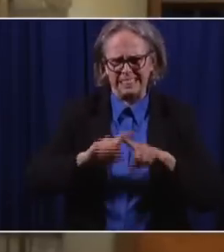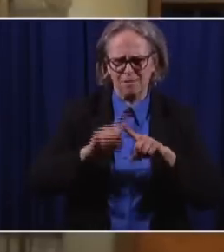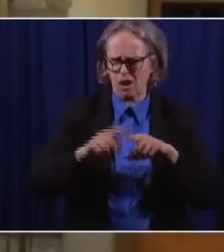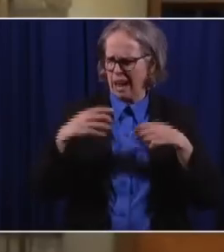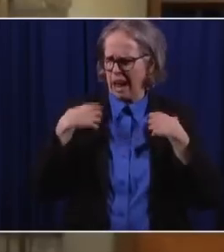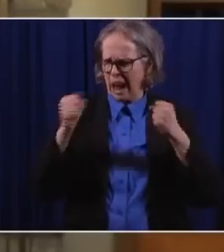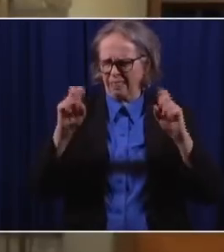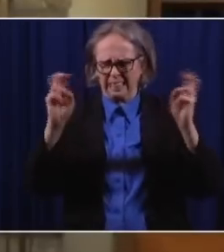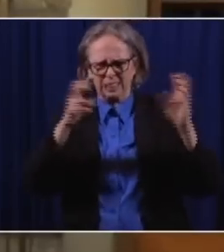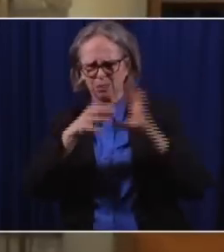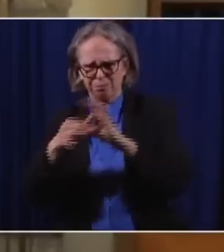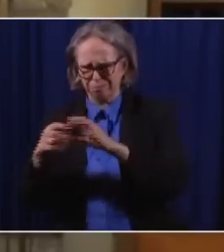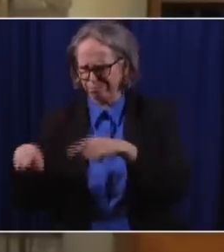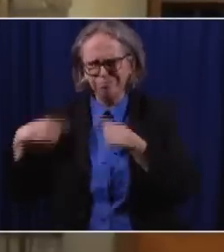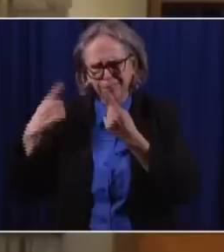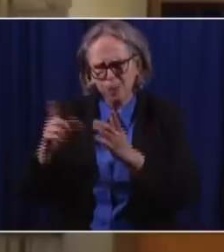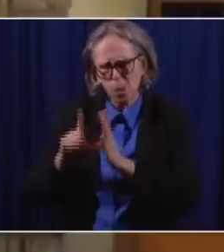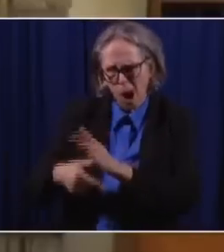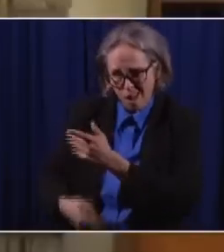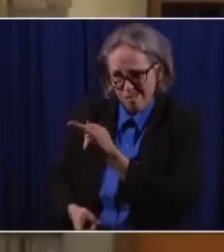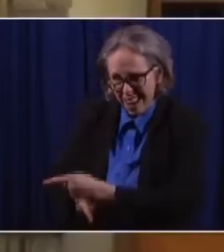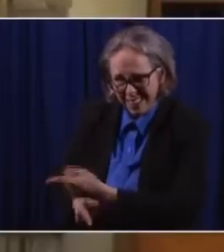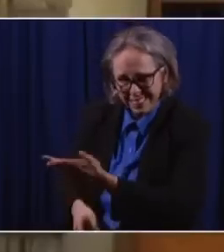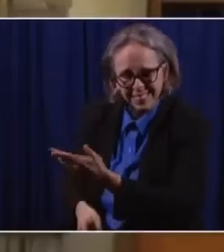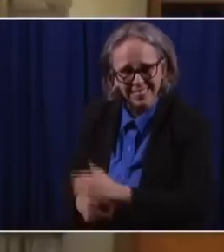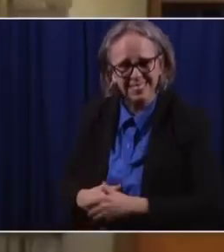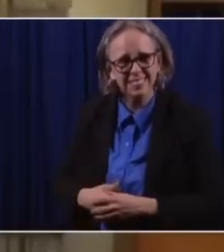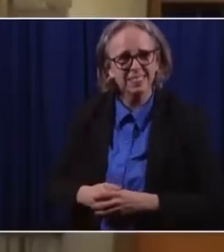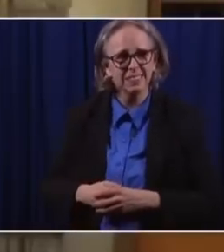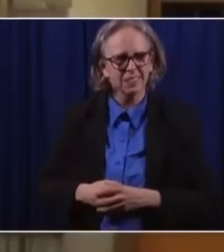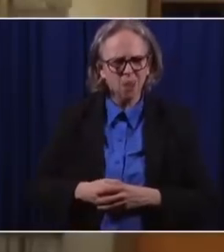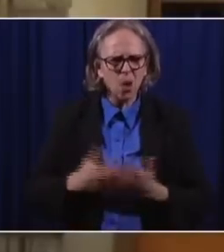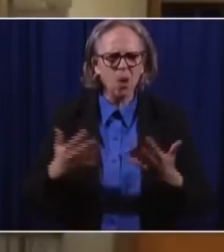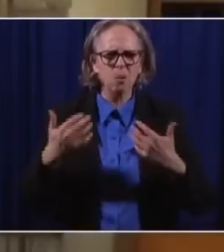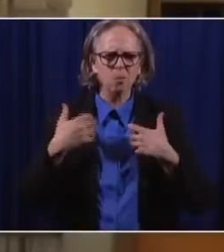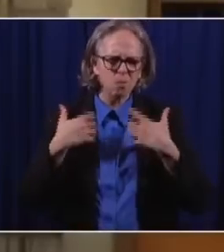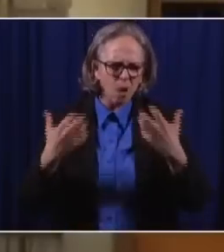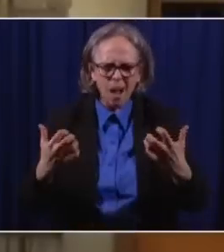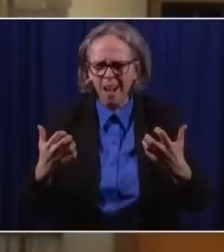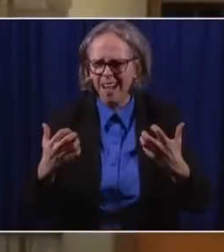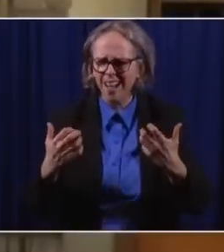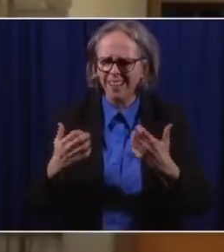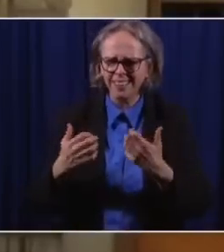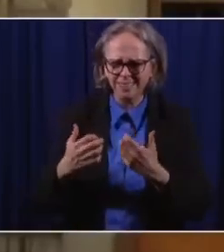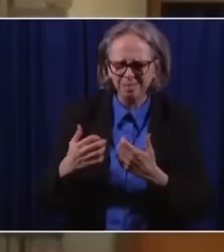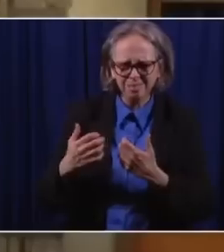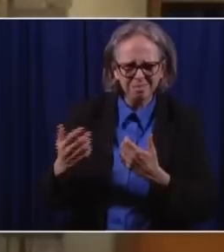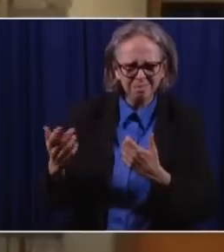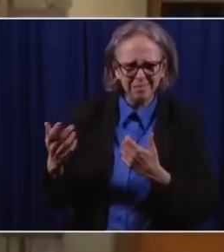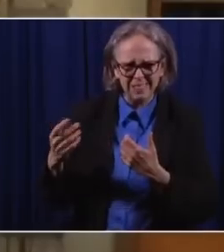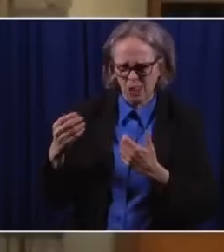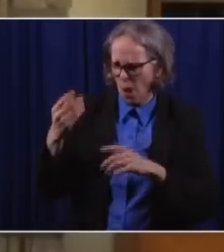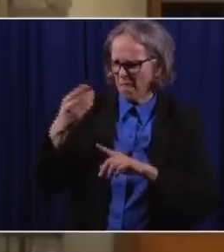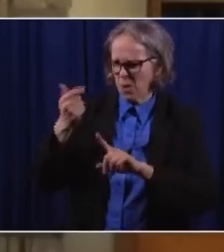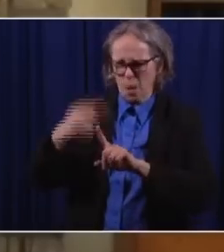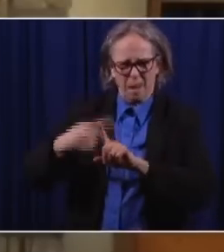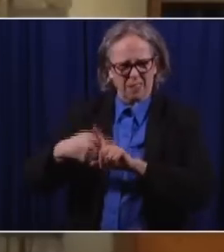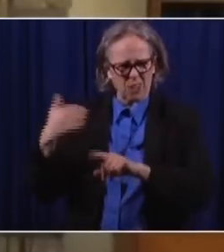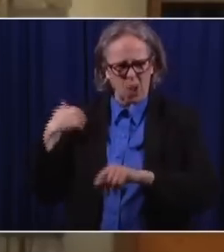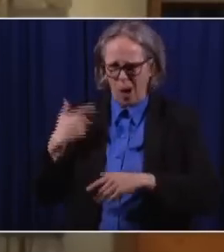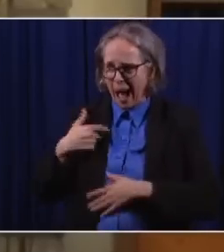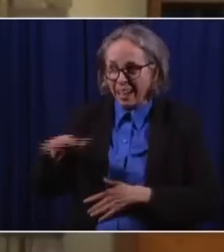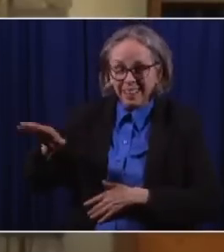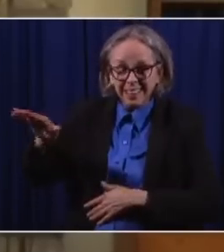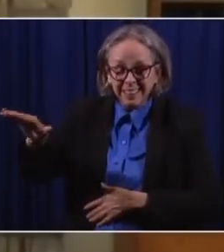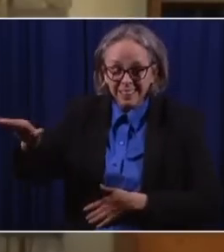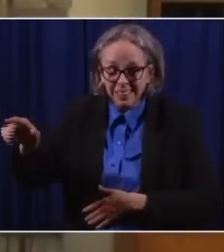now, for the last several months. And since I asked you to start doing that, we appreciate that work. Now you're going to head the agency